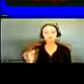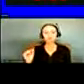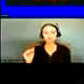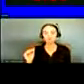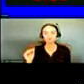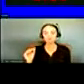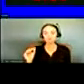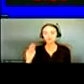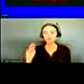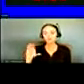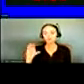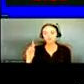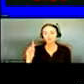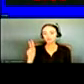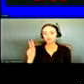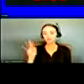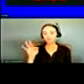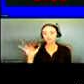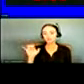Councilmember McDuffie.